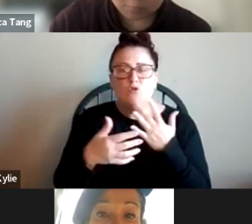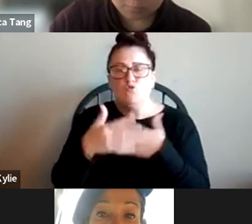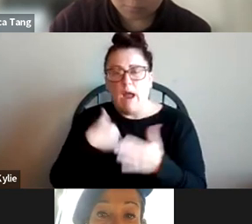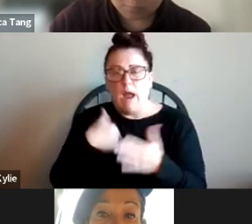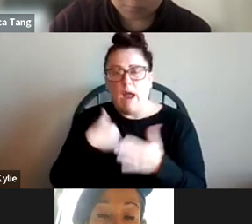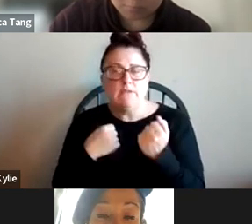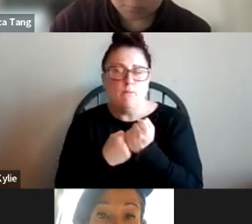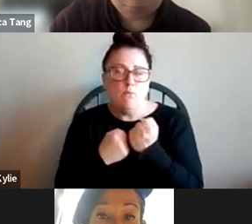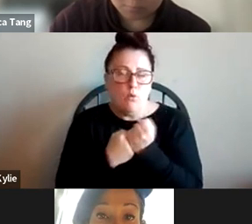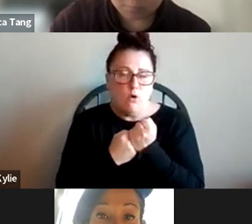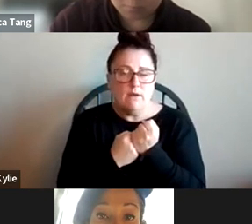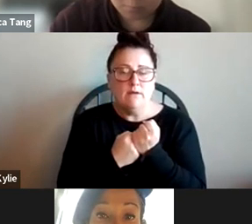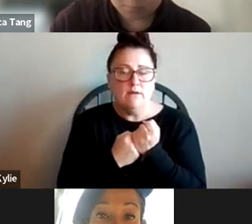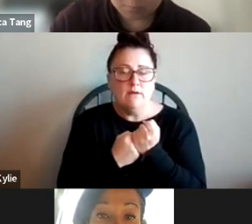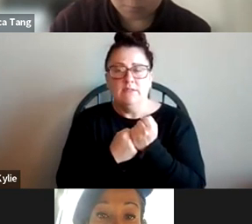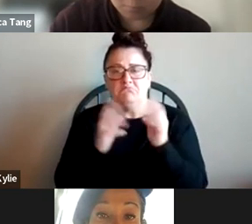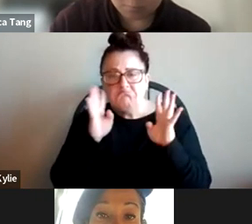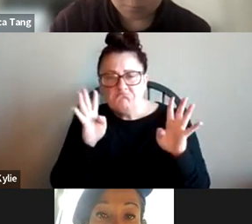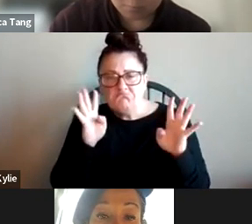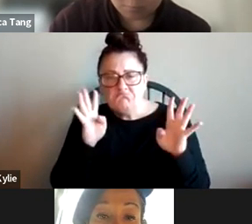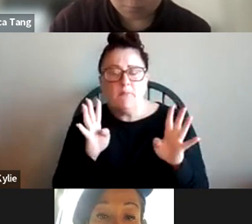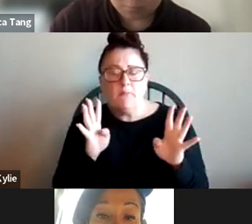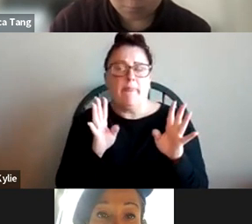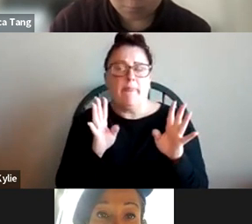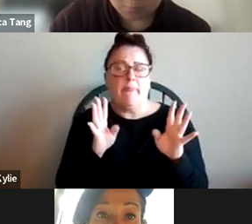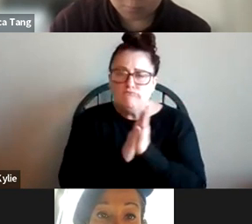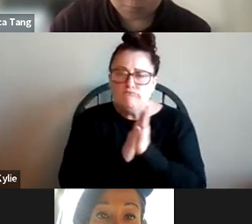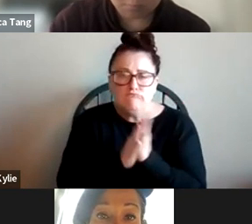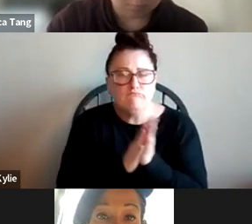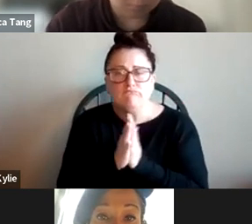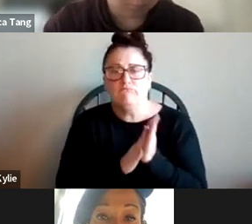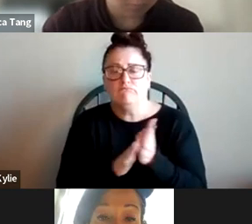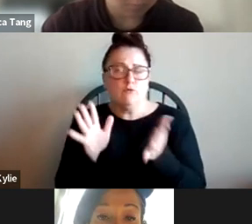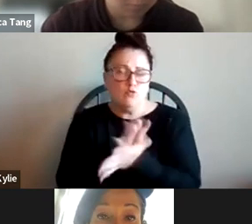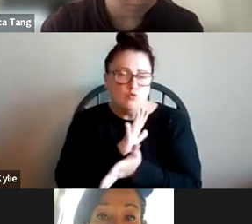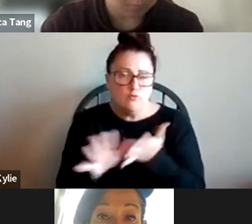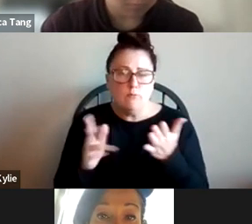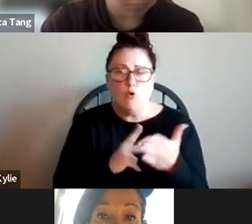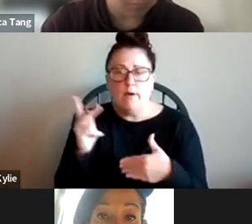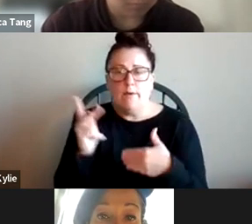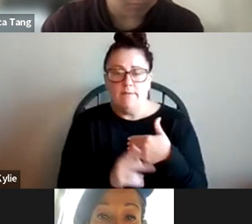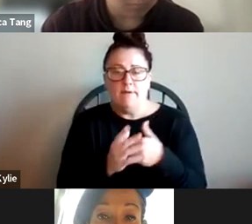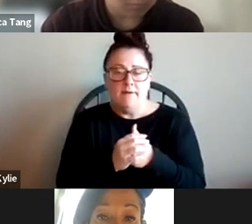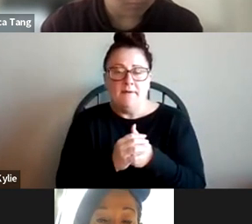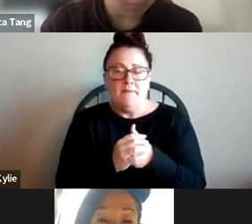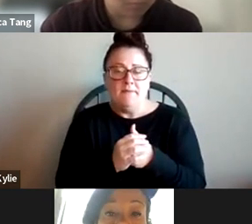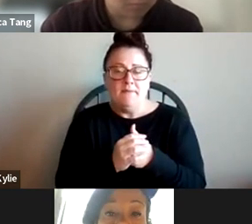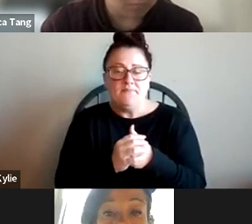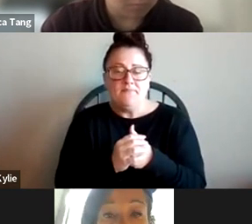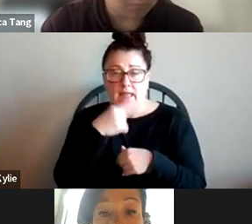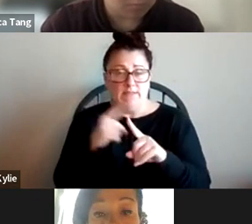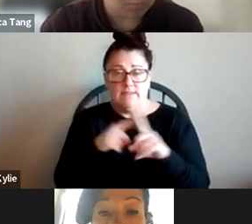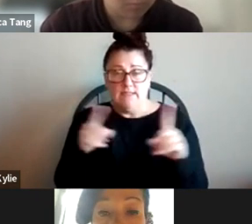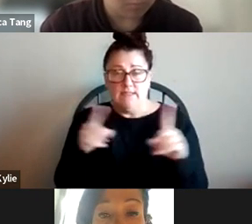supports, innovative and academically rigorous programming. And it looks radically different from